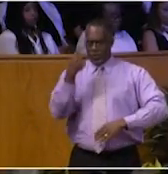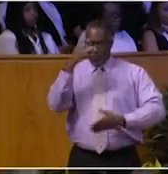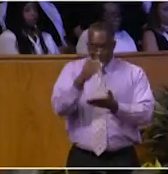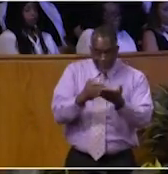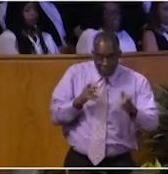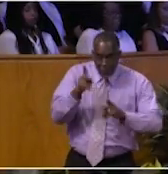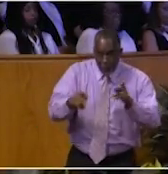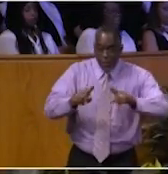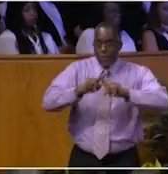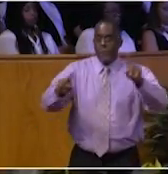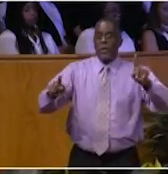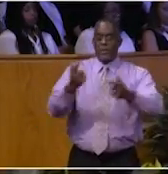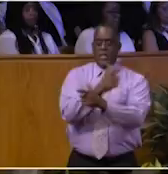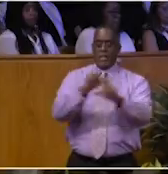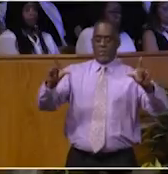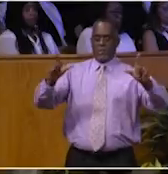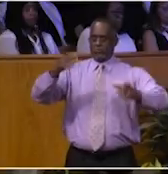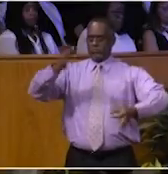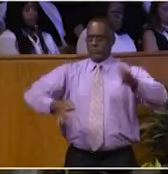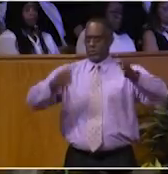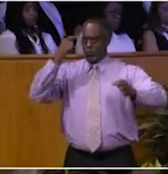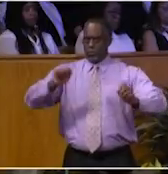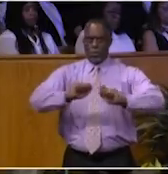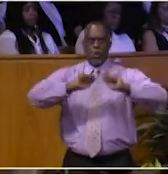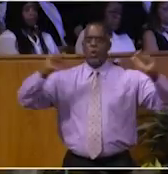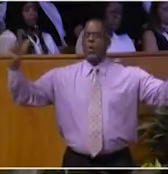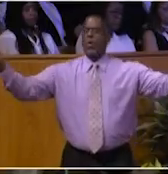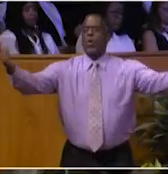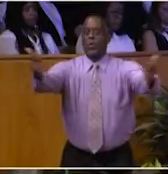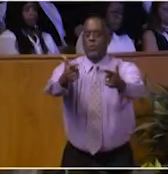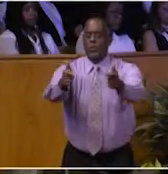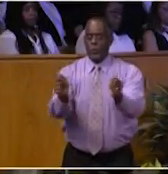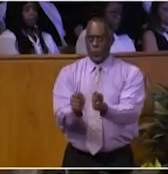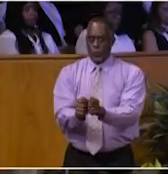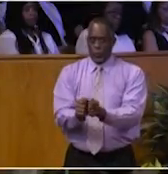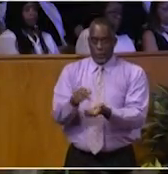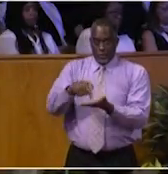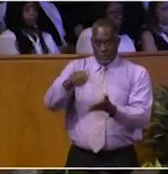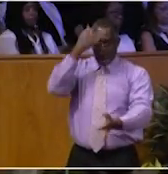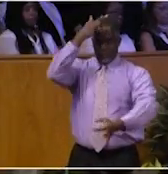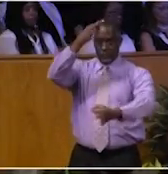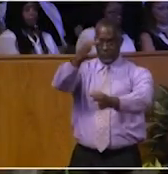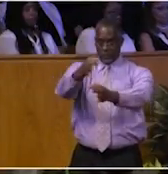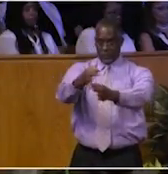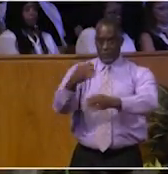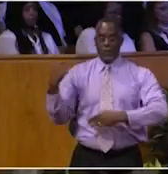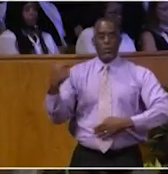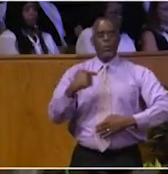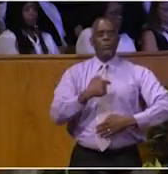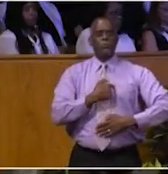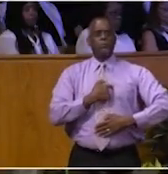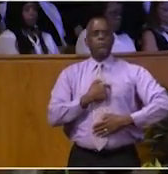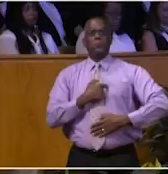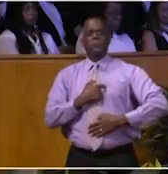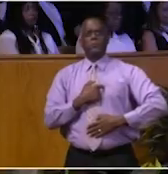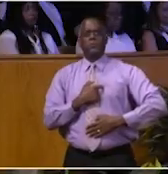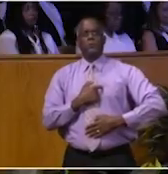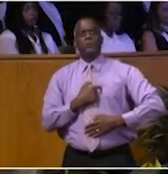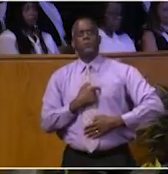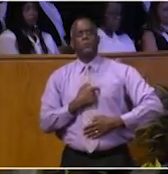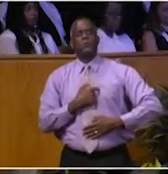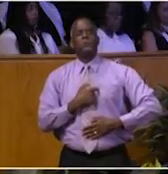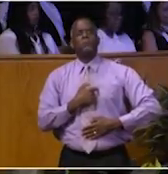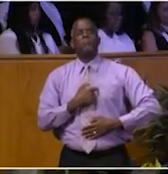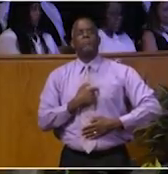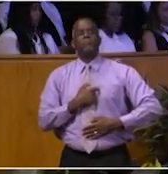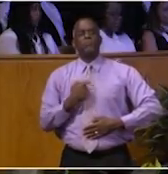with liberty and justice for all. It is with this faith that we should hold up the